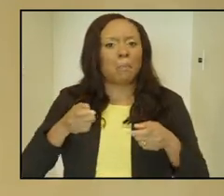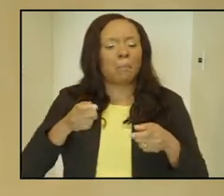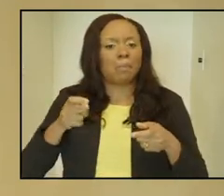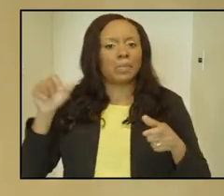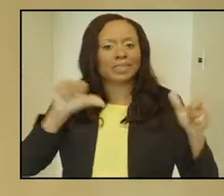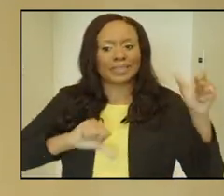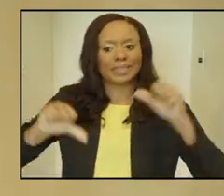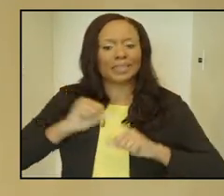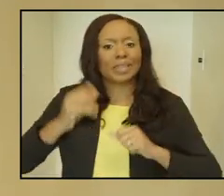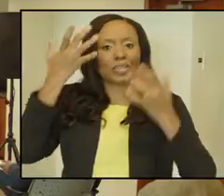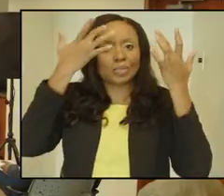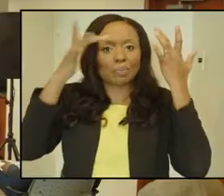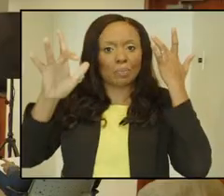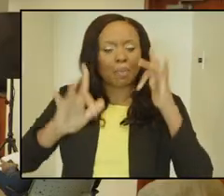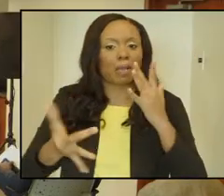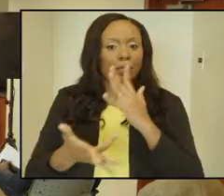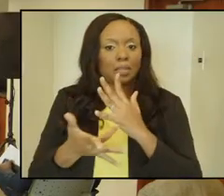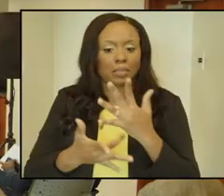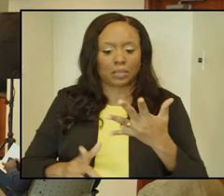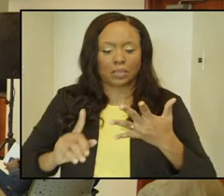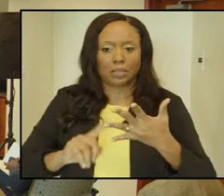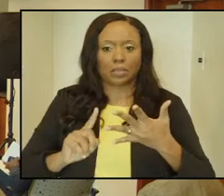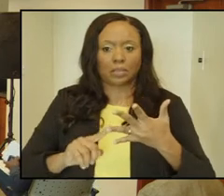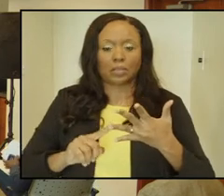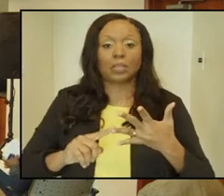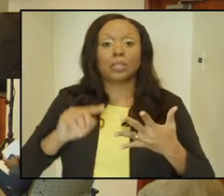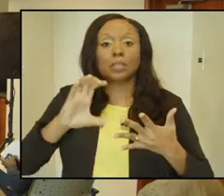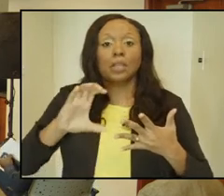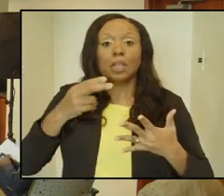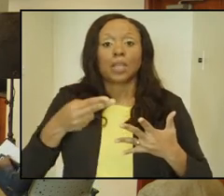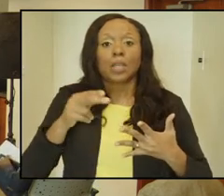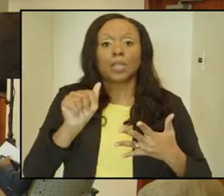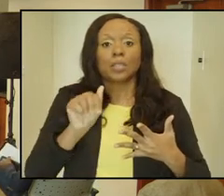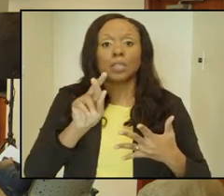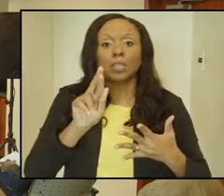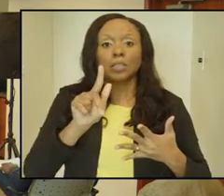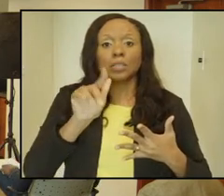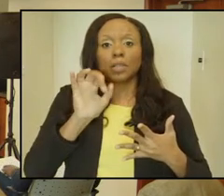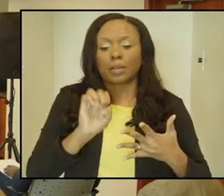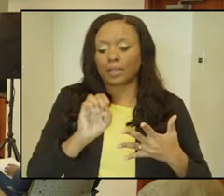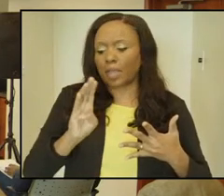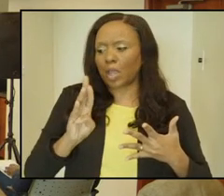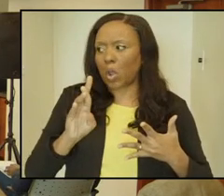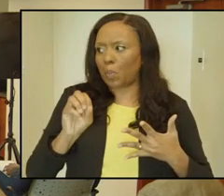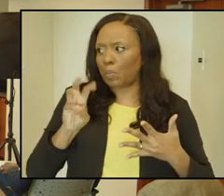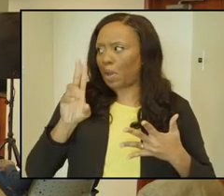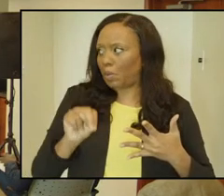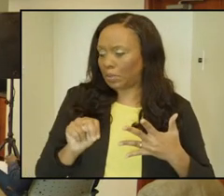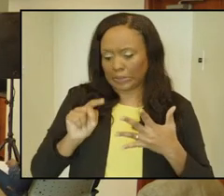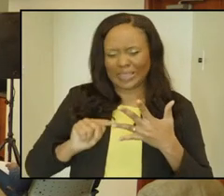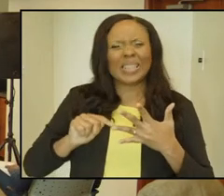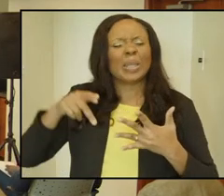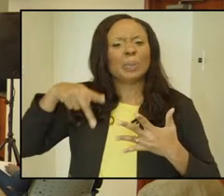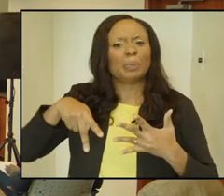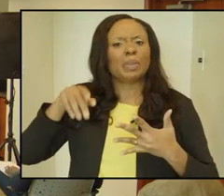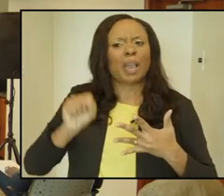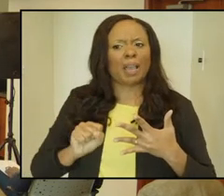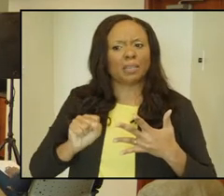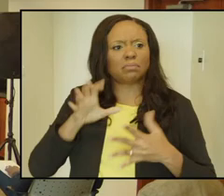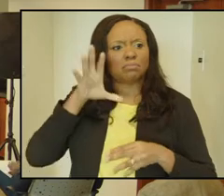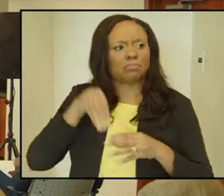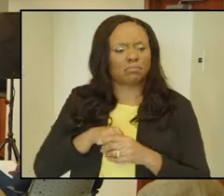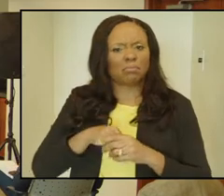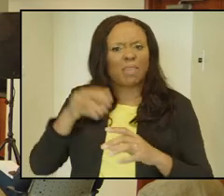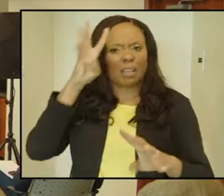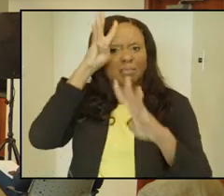Technology, Mr. Charlie Brown, Permanent Secretary in the Ministry of Innovation, Science